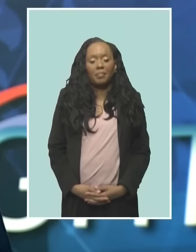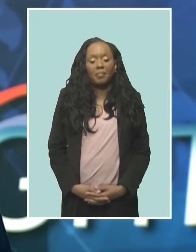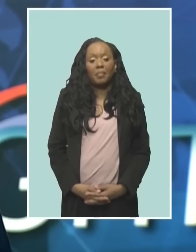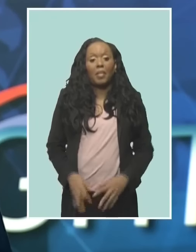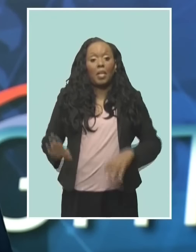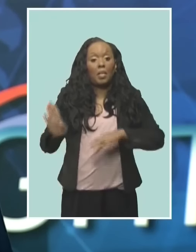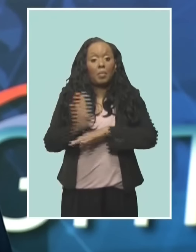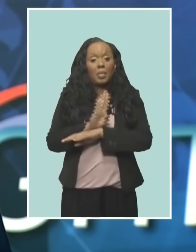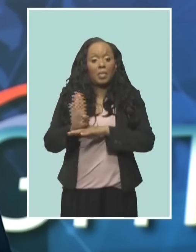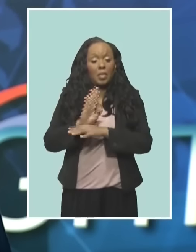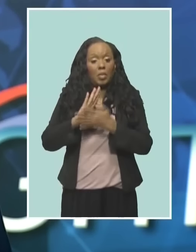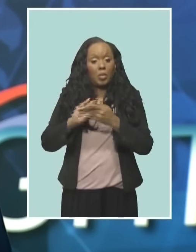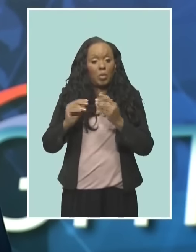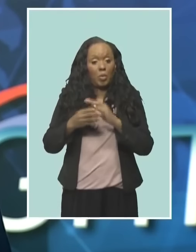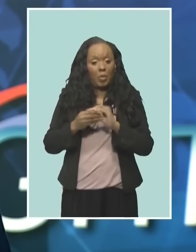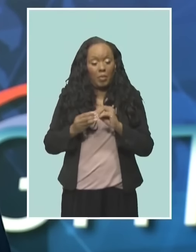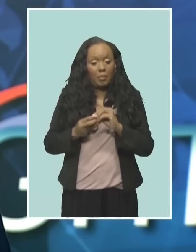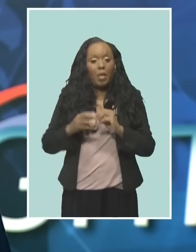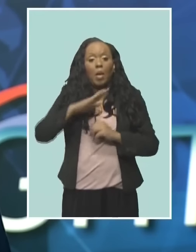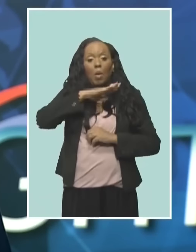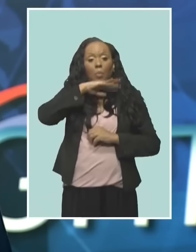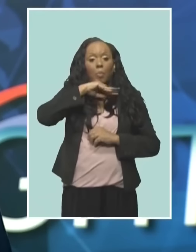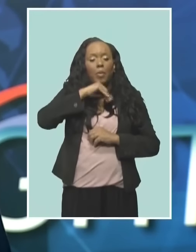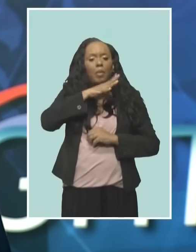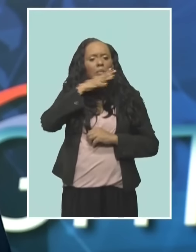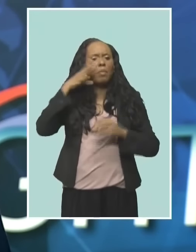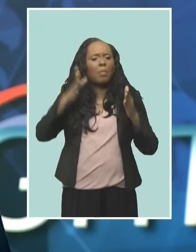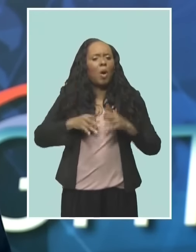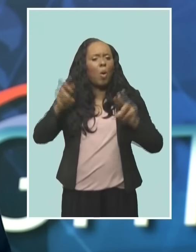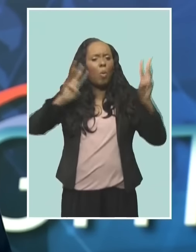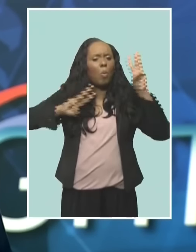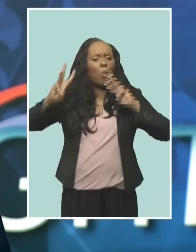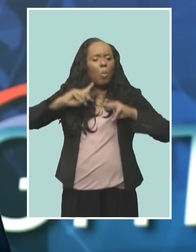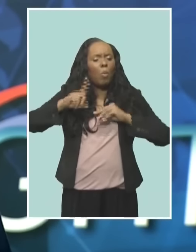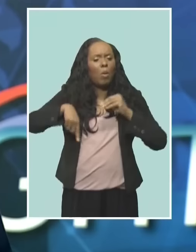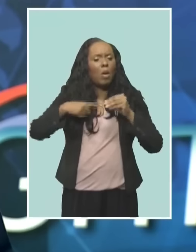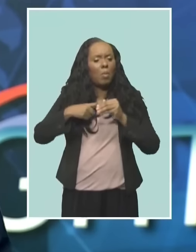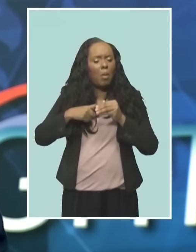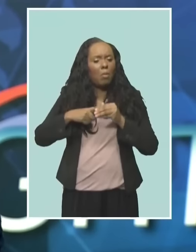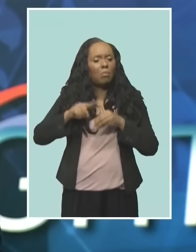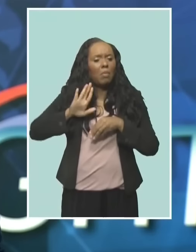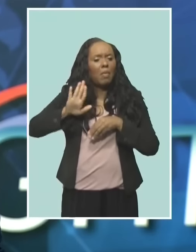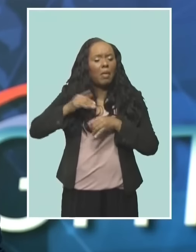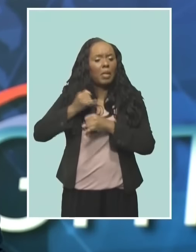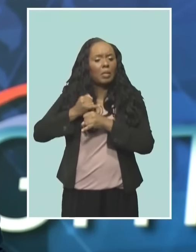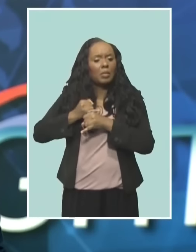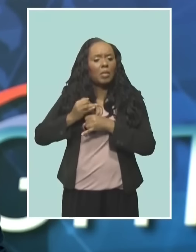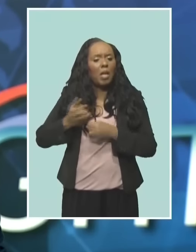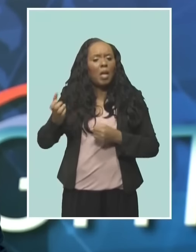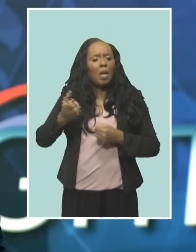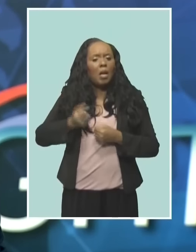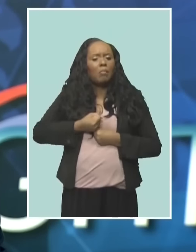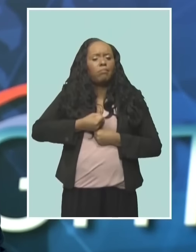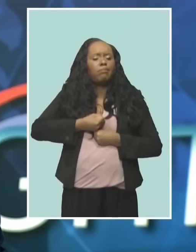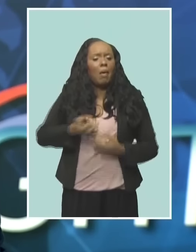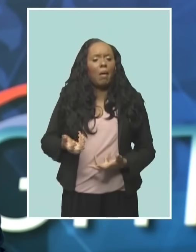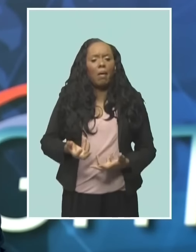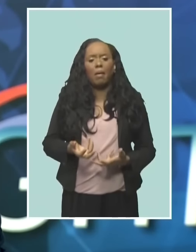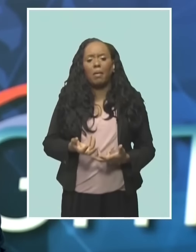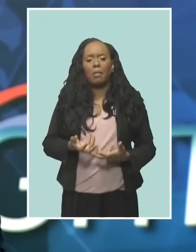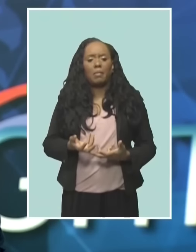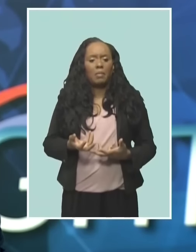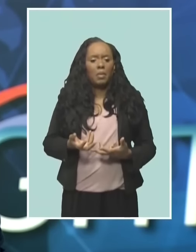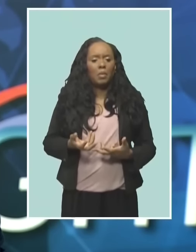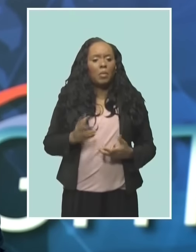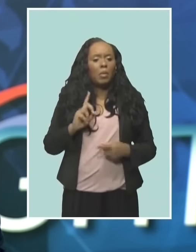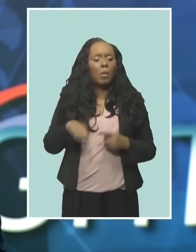In business tonight, pig farmers are worried about developments in the industry. They vented their feelings during a press conference at the office